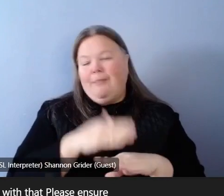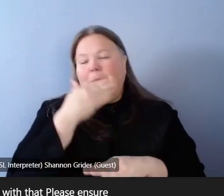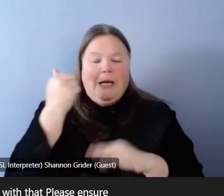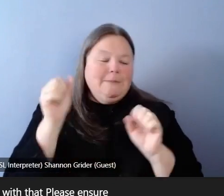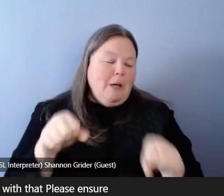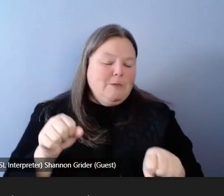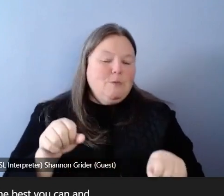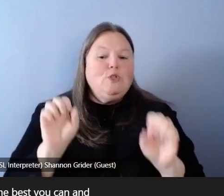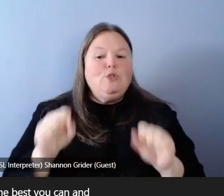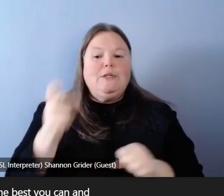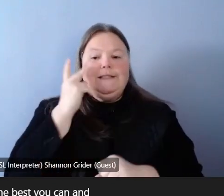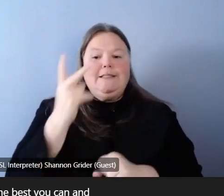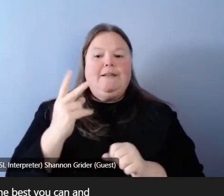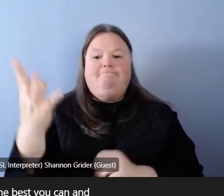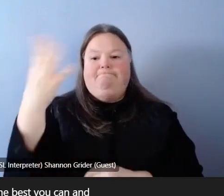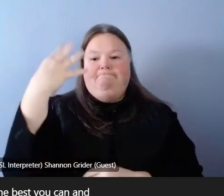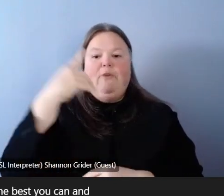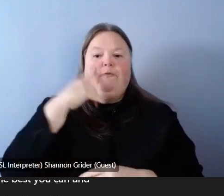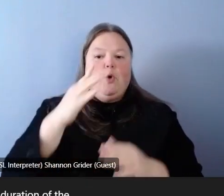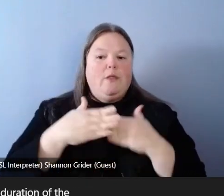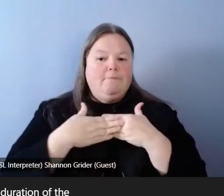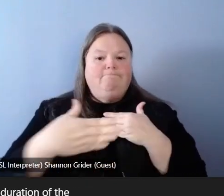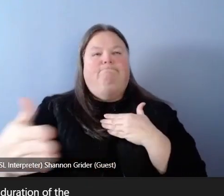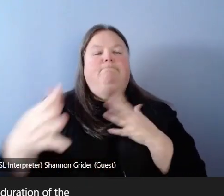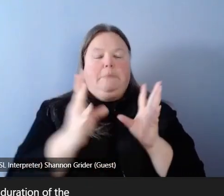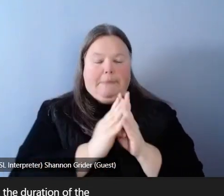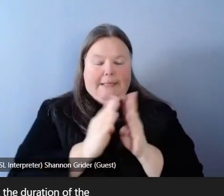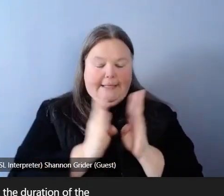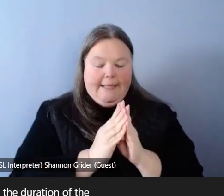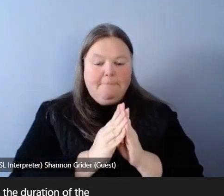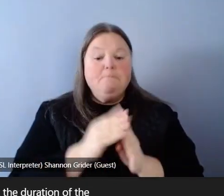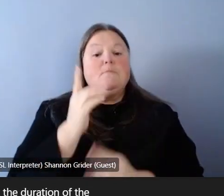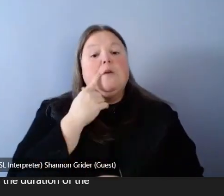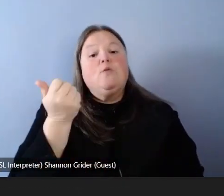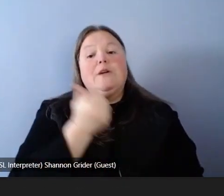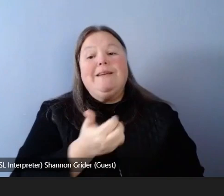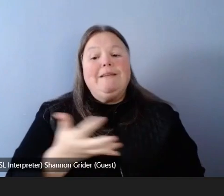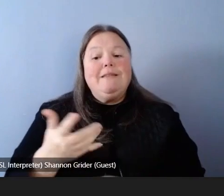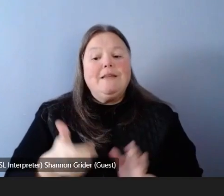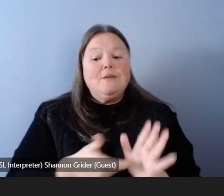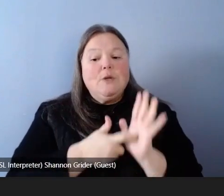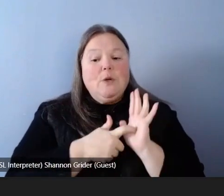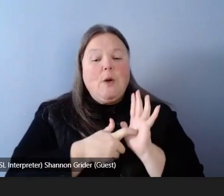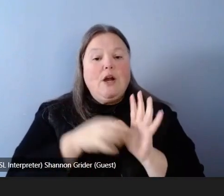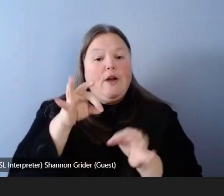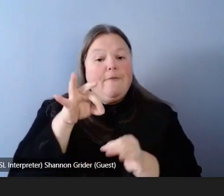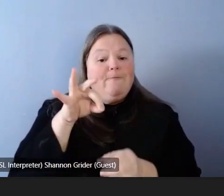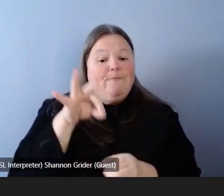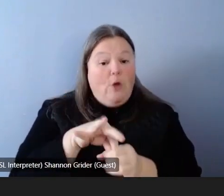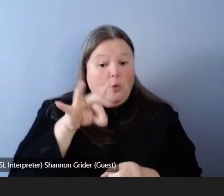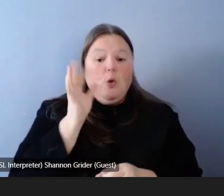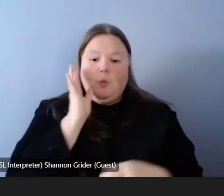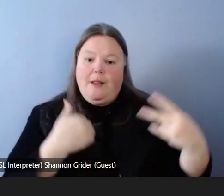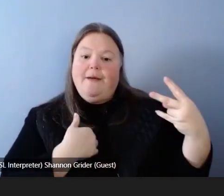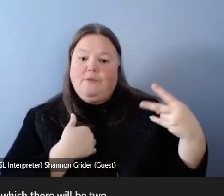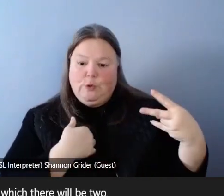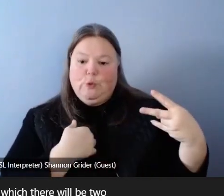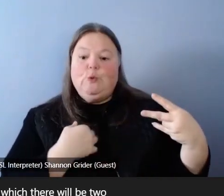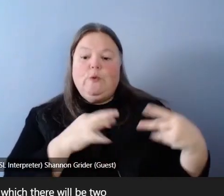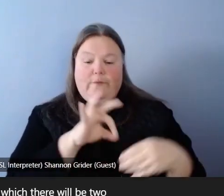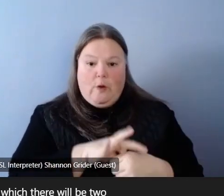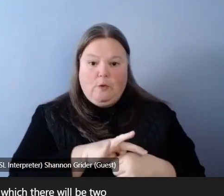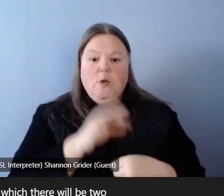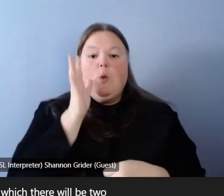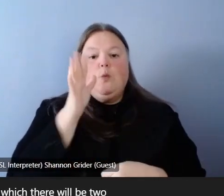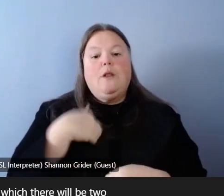that you can be seen throughout the duration of the meeting. And for any items that require a vote, which there will be 2 of those, a roll